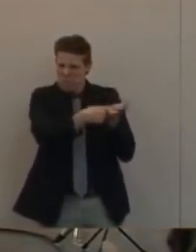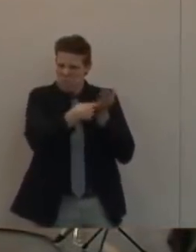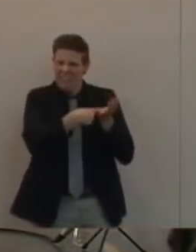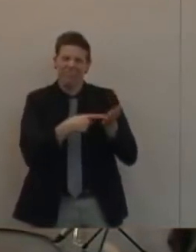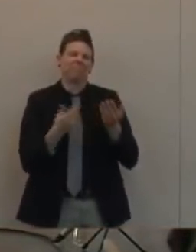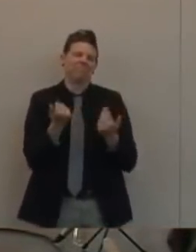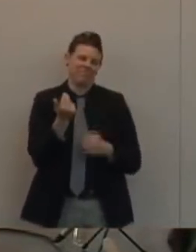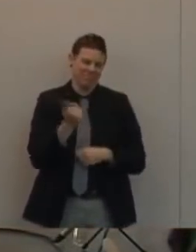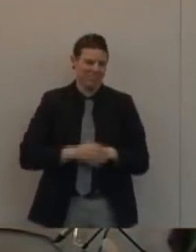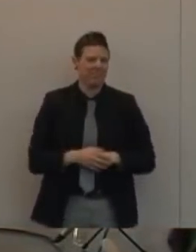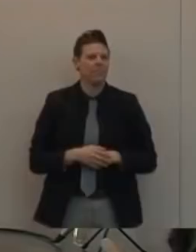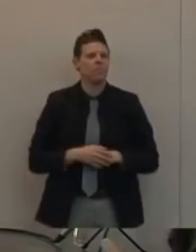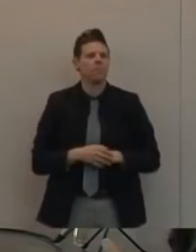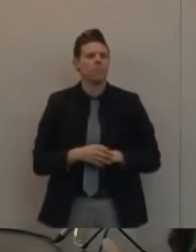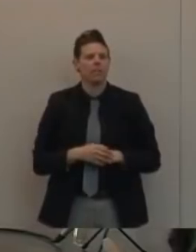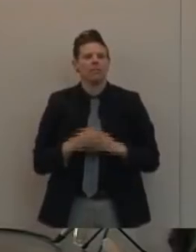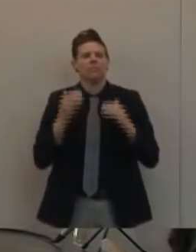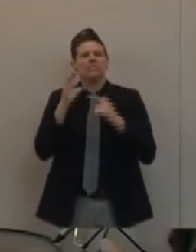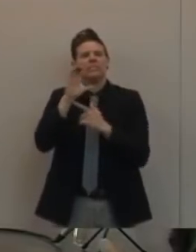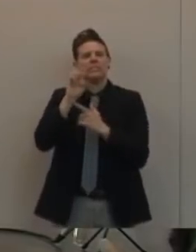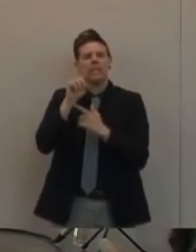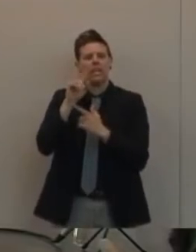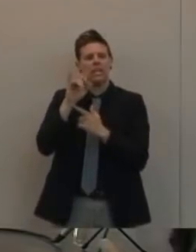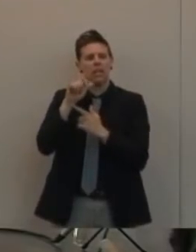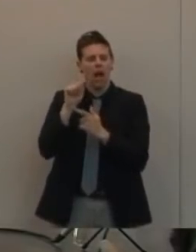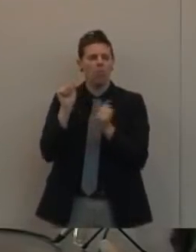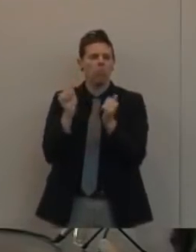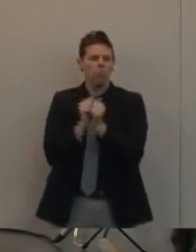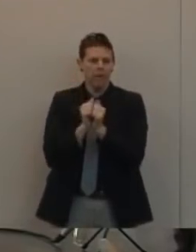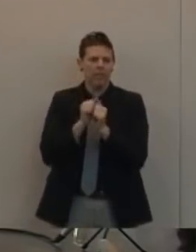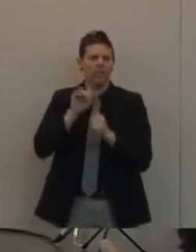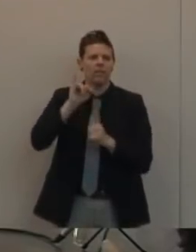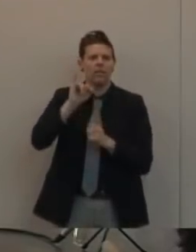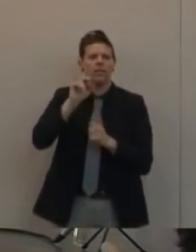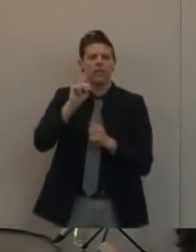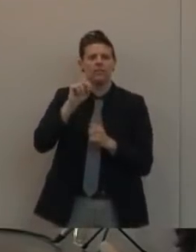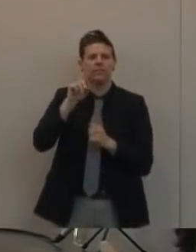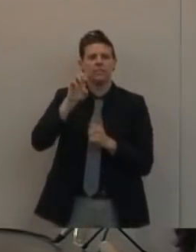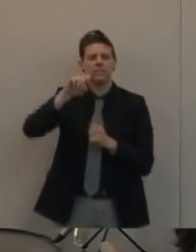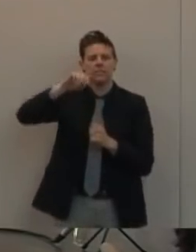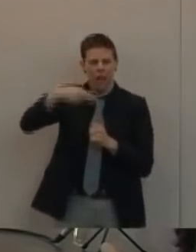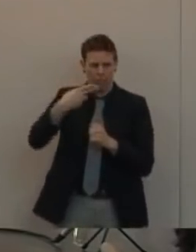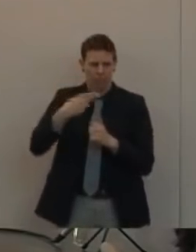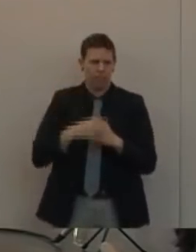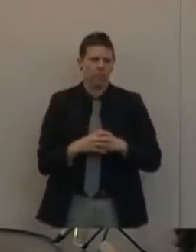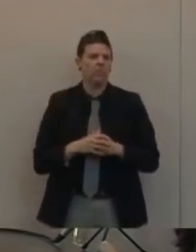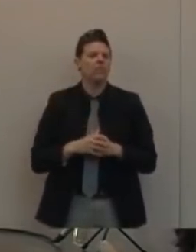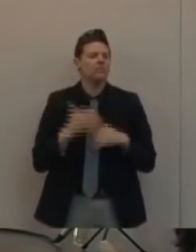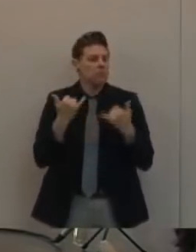to Celia Rainey with New Mexico In-Depth. Celia, you are unmuted. Do we have you?